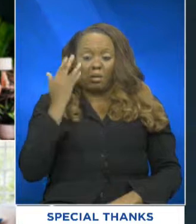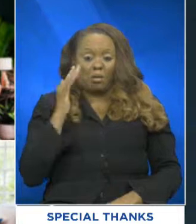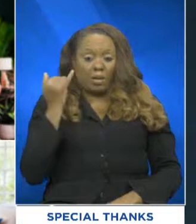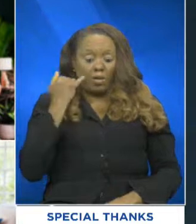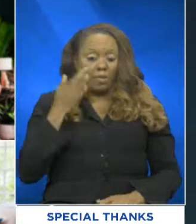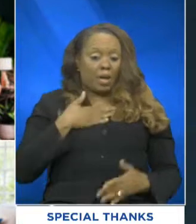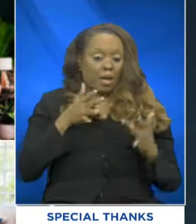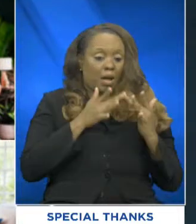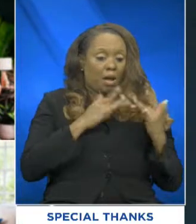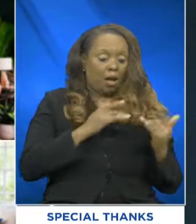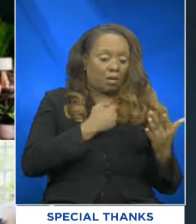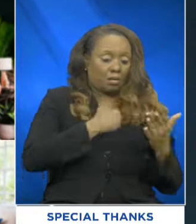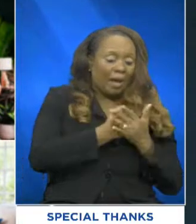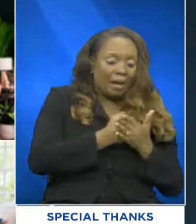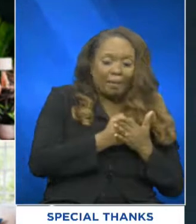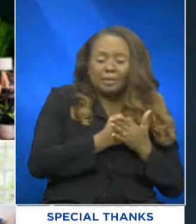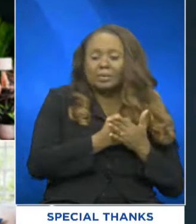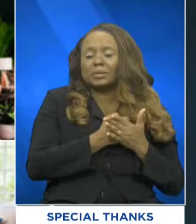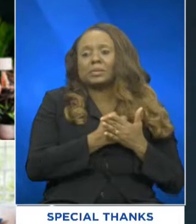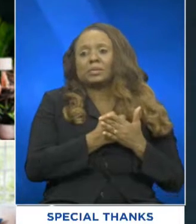the